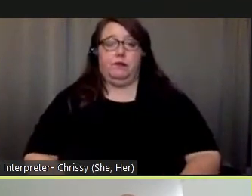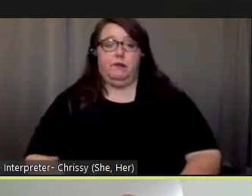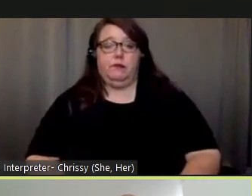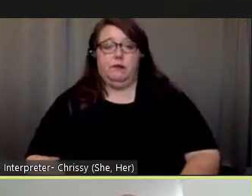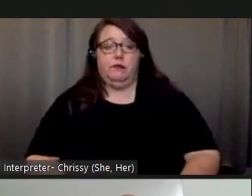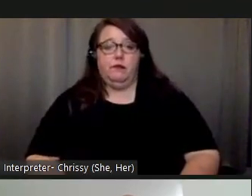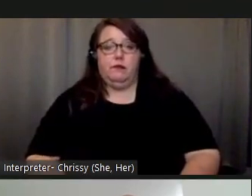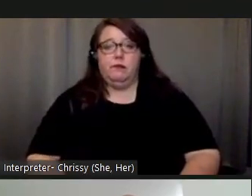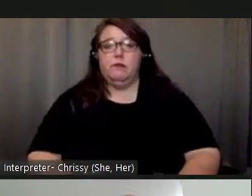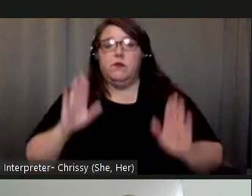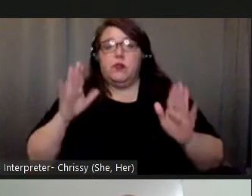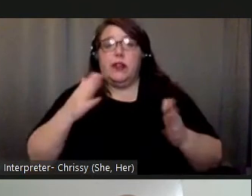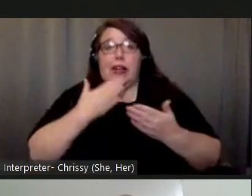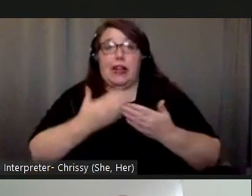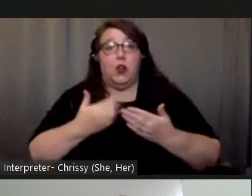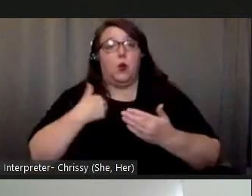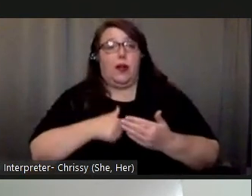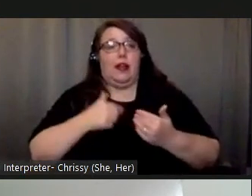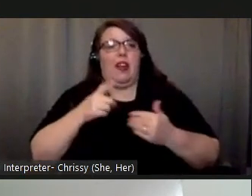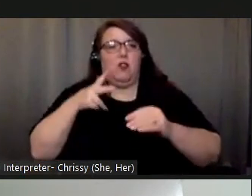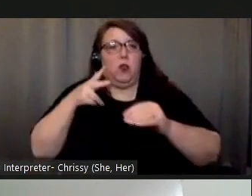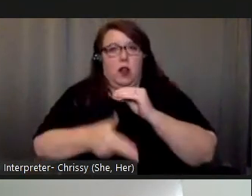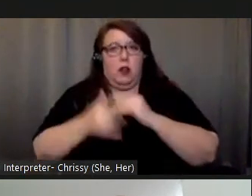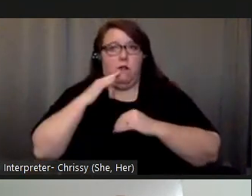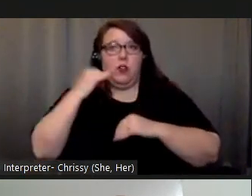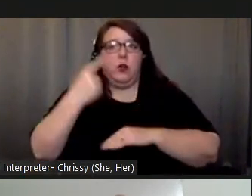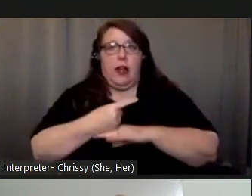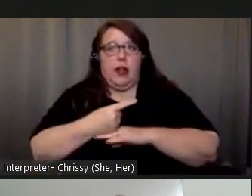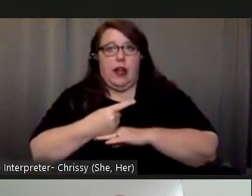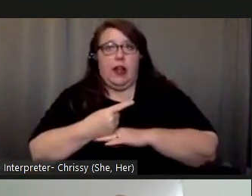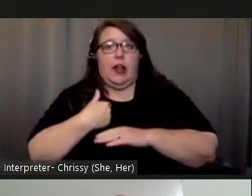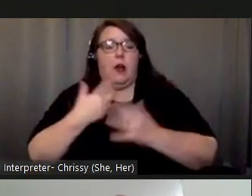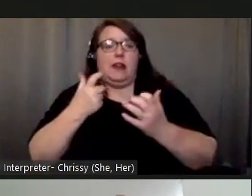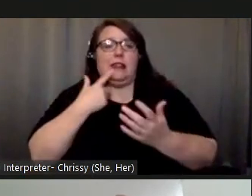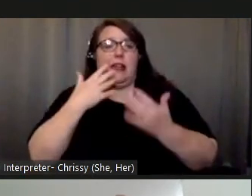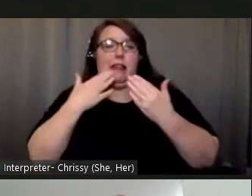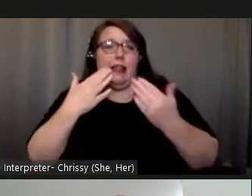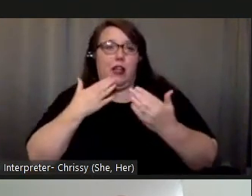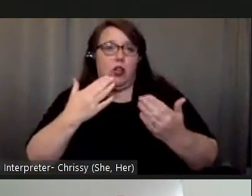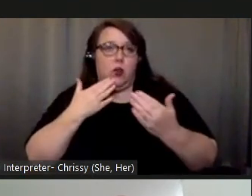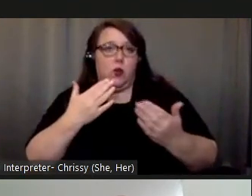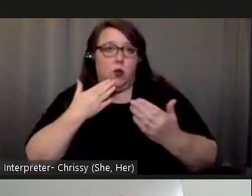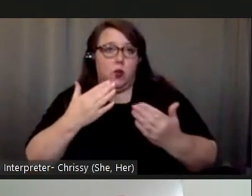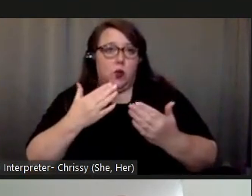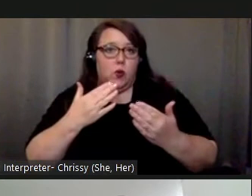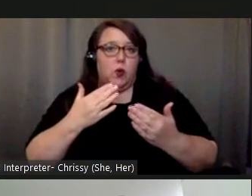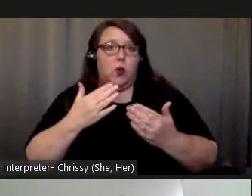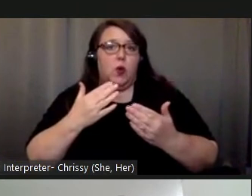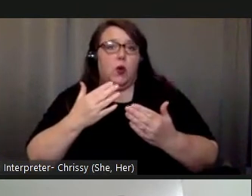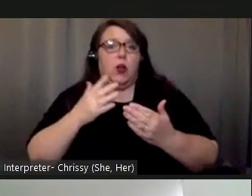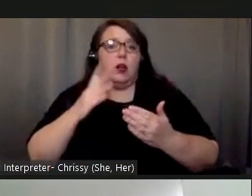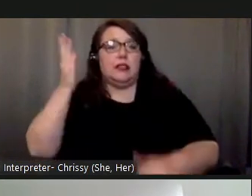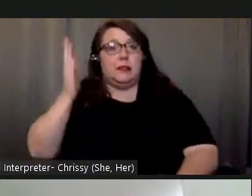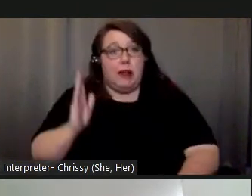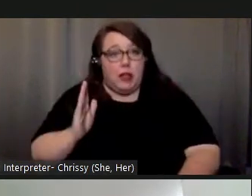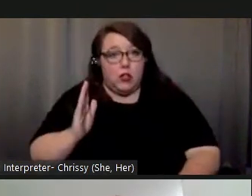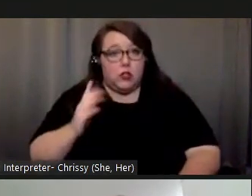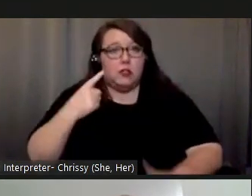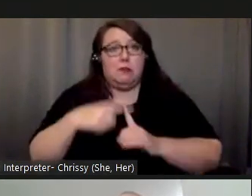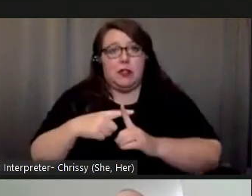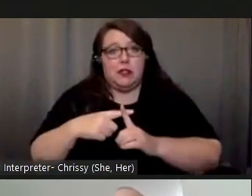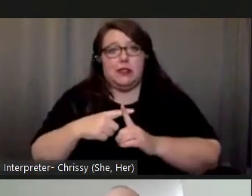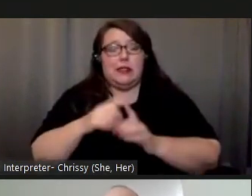Great, thank you. And with that, we do have to cut it off for today, but I just want to say thank you to our speakers, as well as